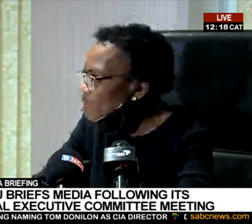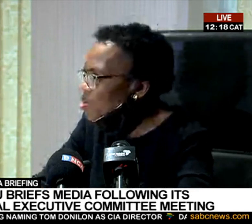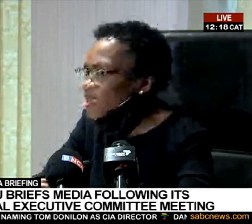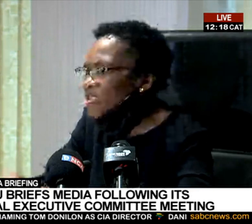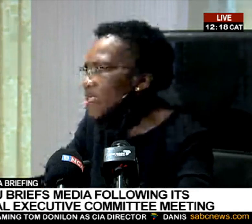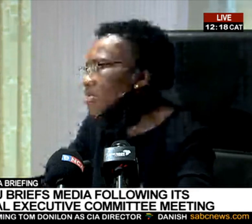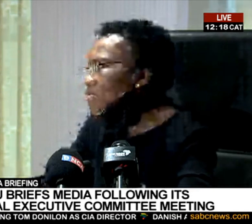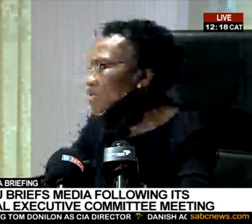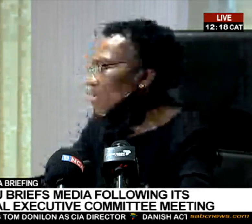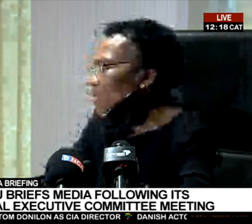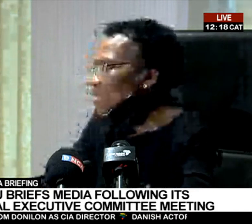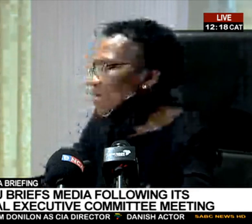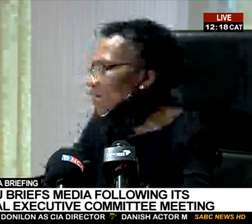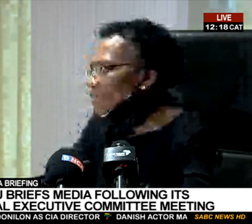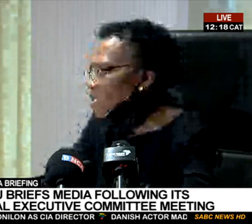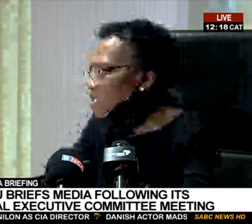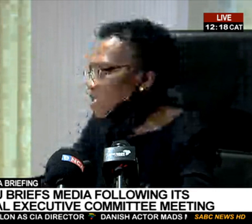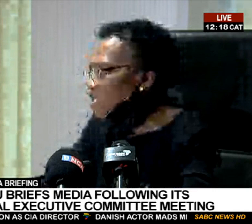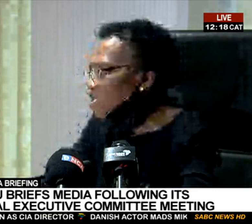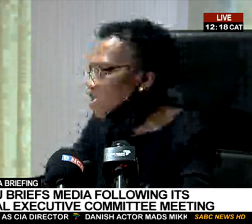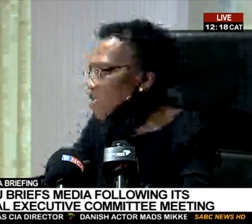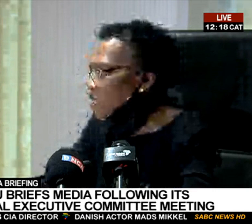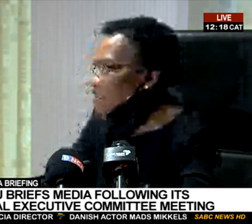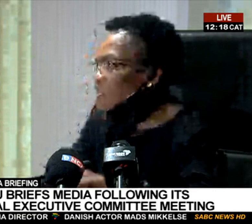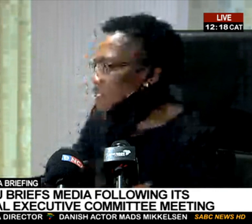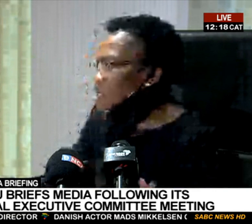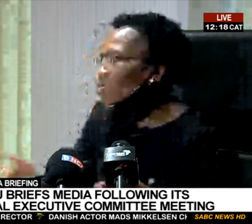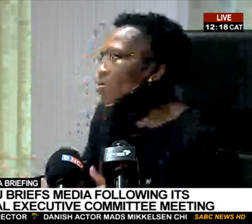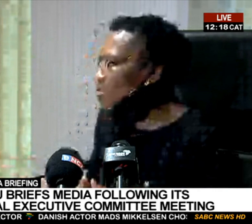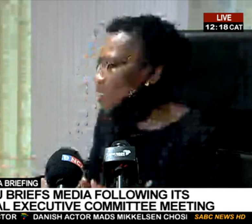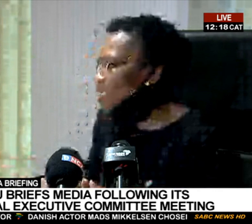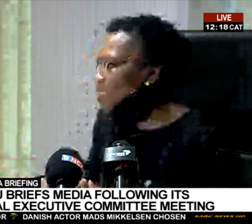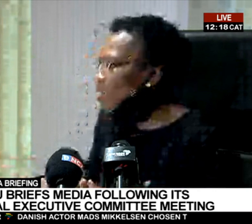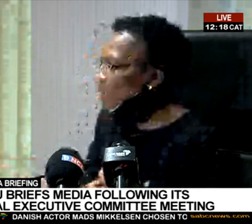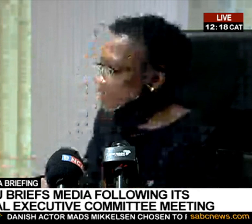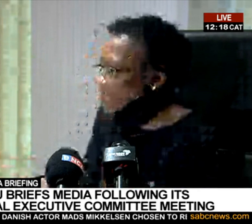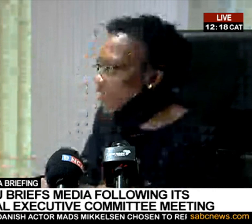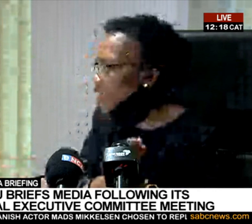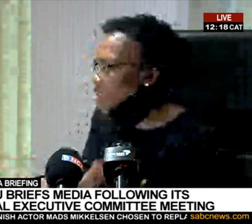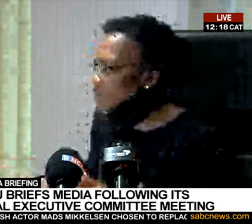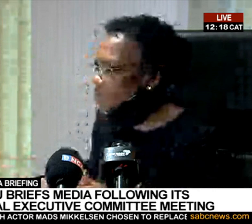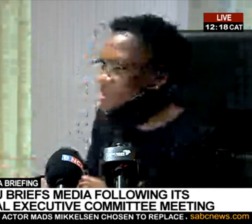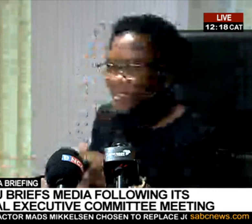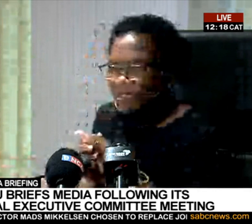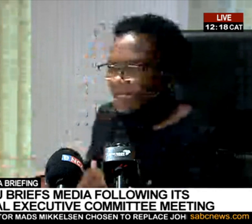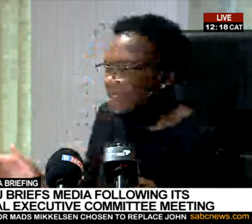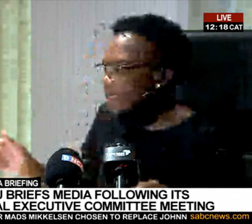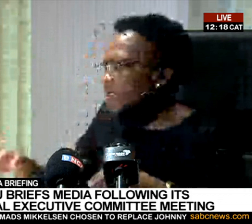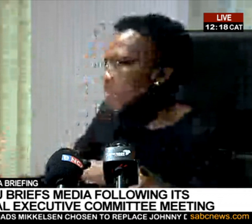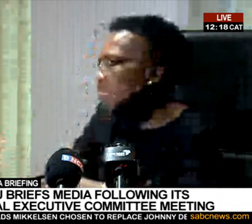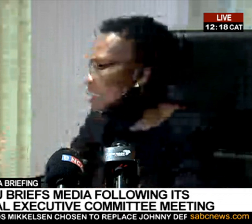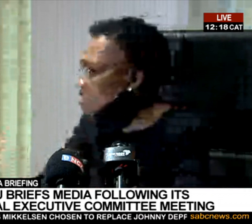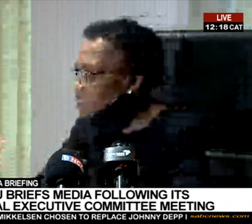from? So it's really not a matter of your 16 days. It's still called that, but it cuts across